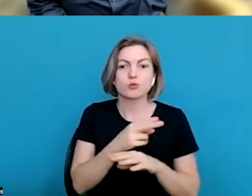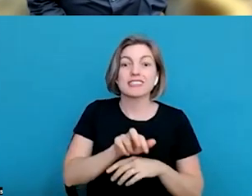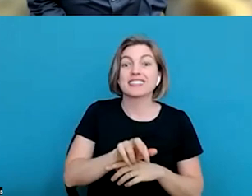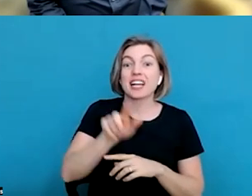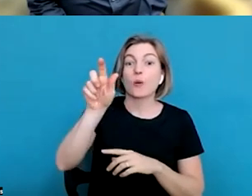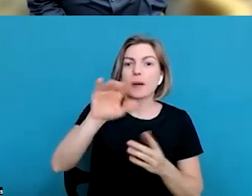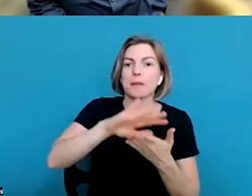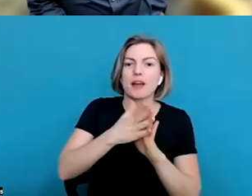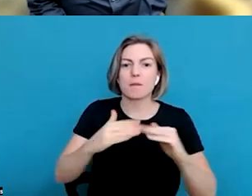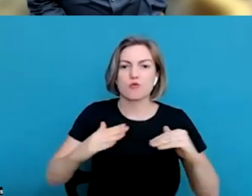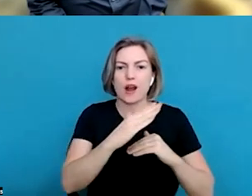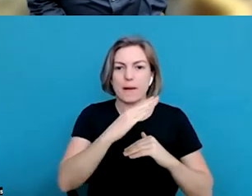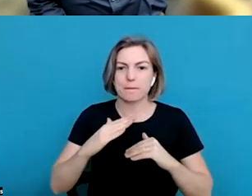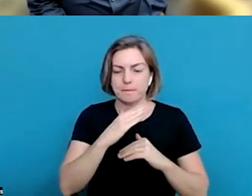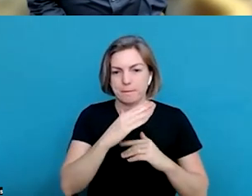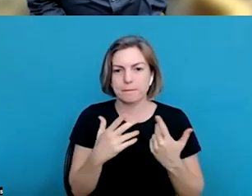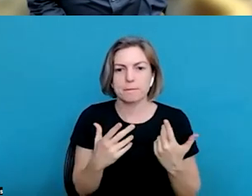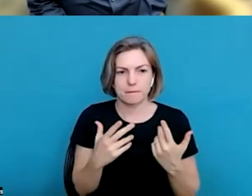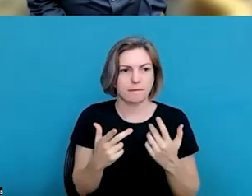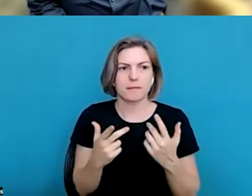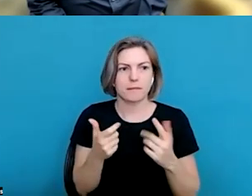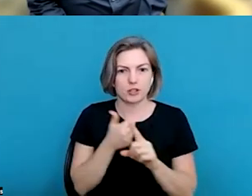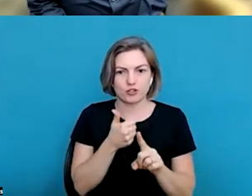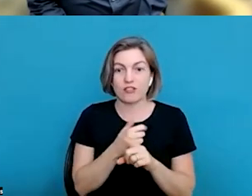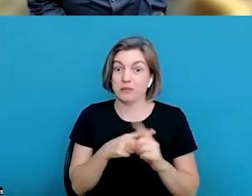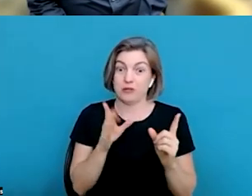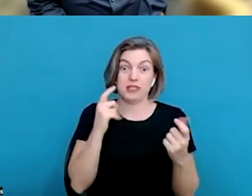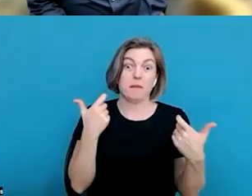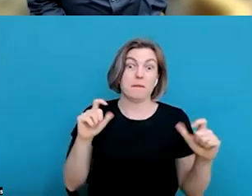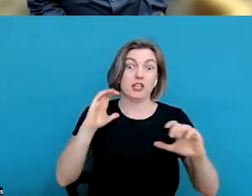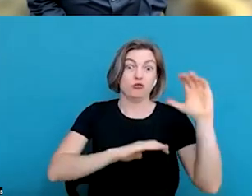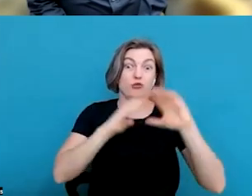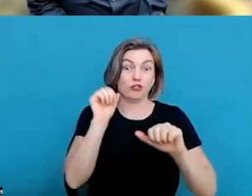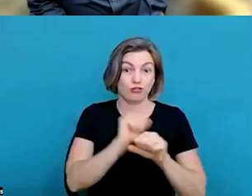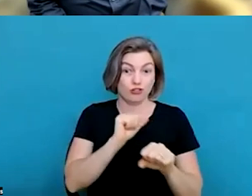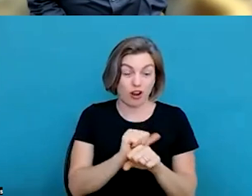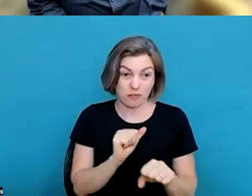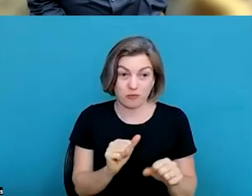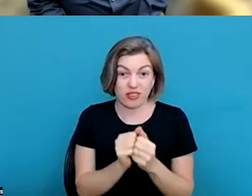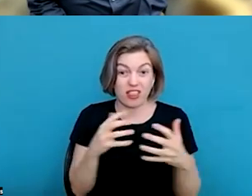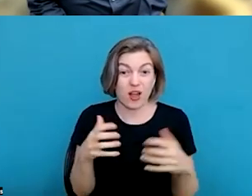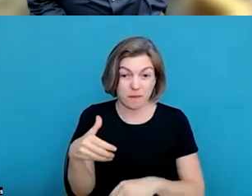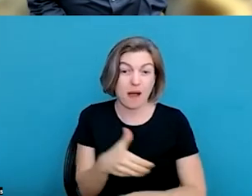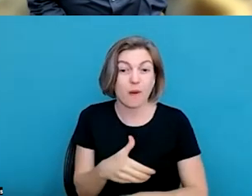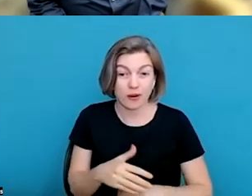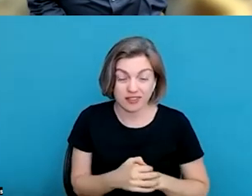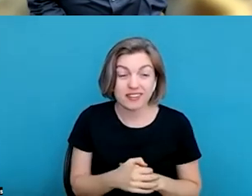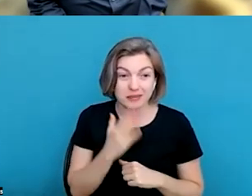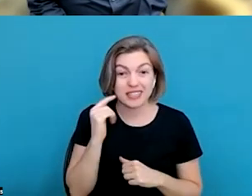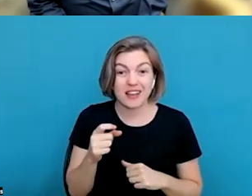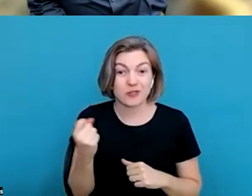ramp dynamically. But that would be kind of a big construction job with a lot of power because it would have to hold